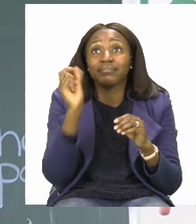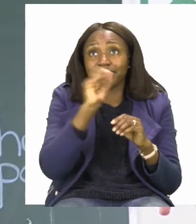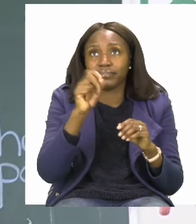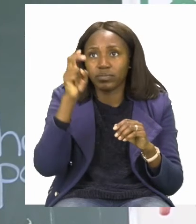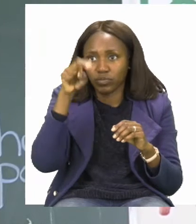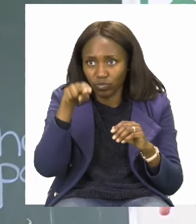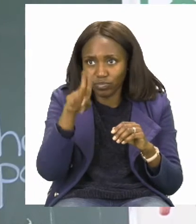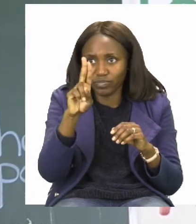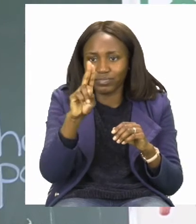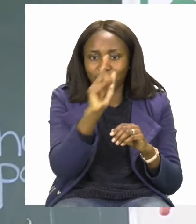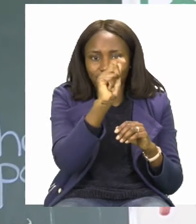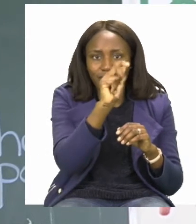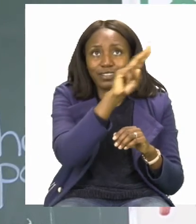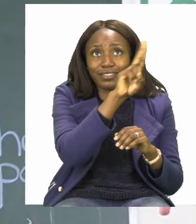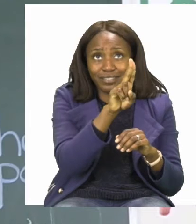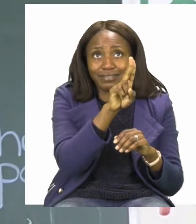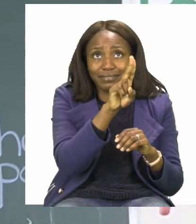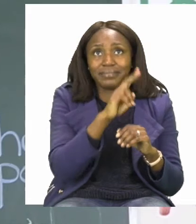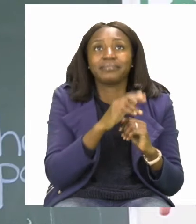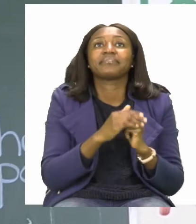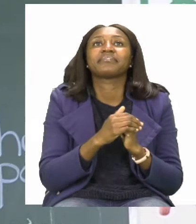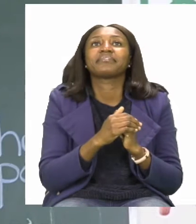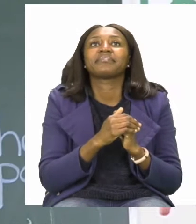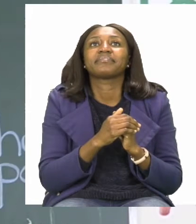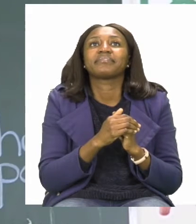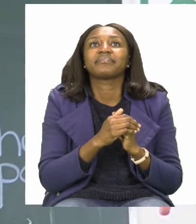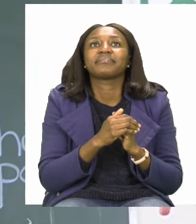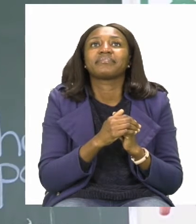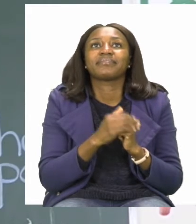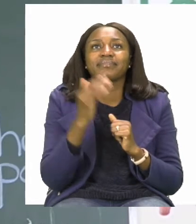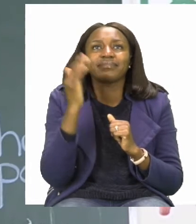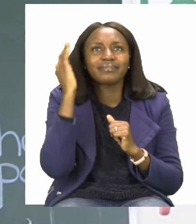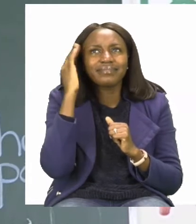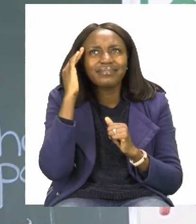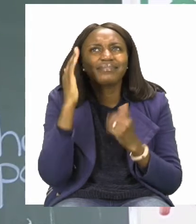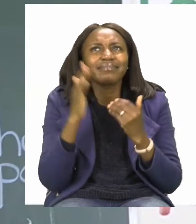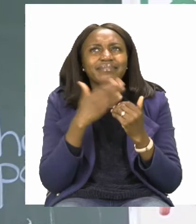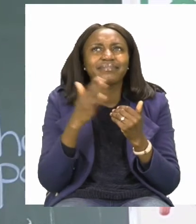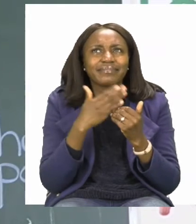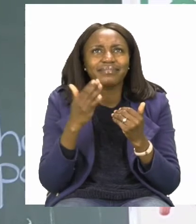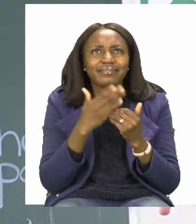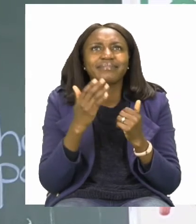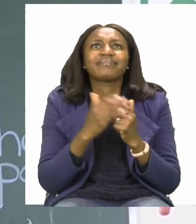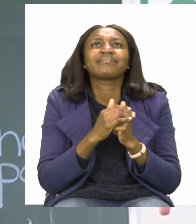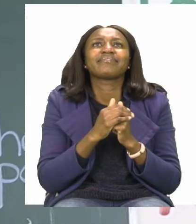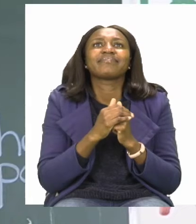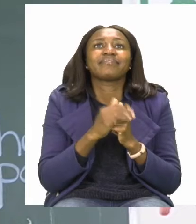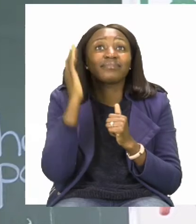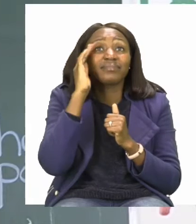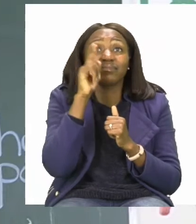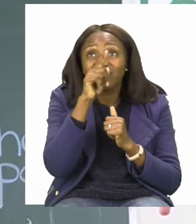units, tens and hundreds, you're going to see that this is actually a